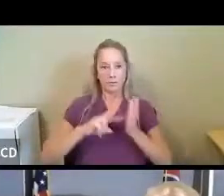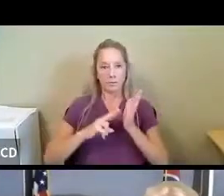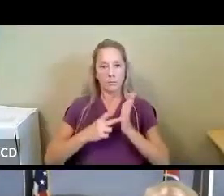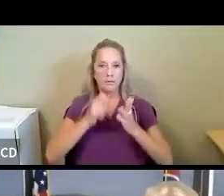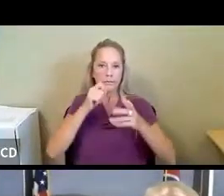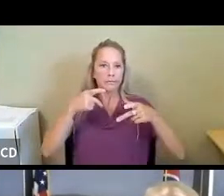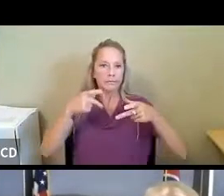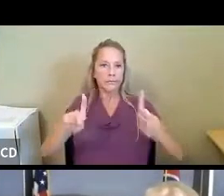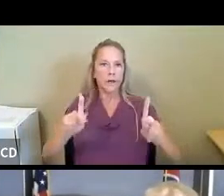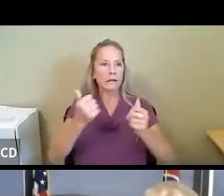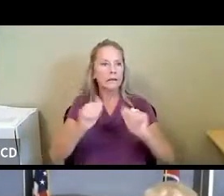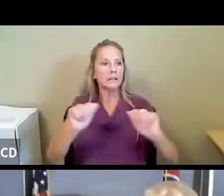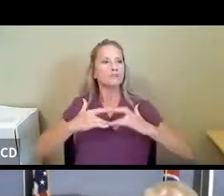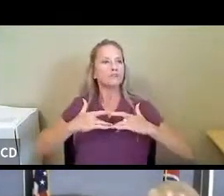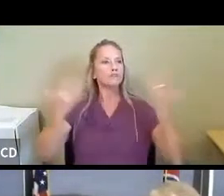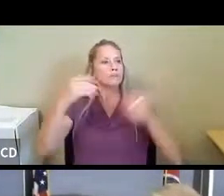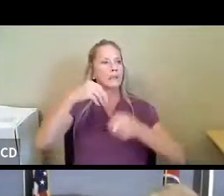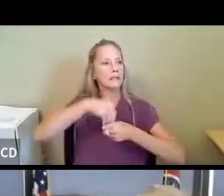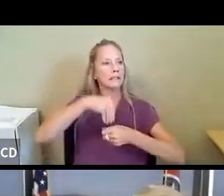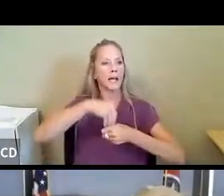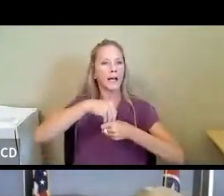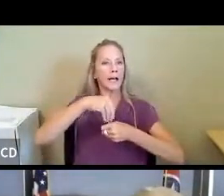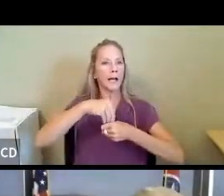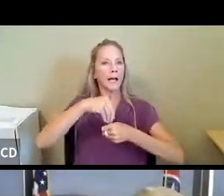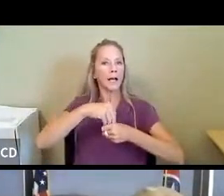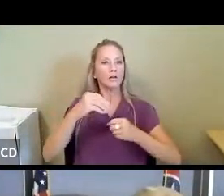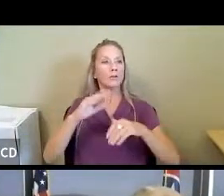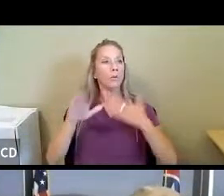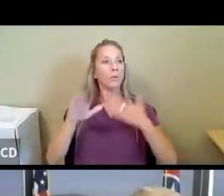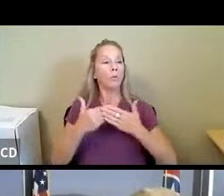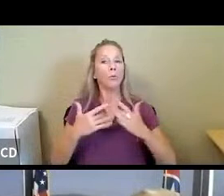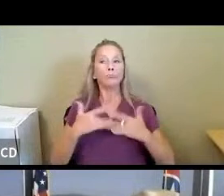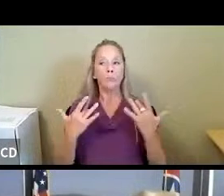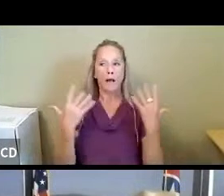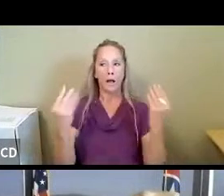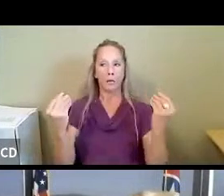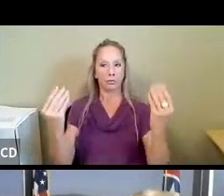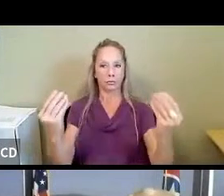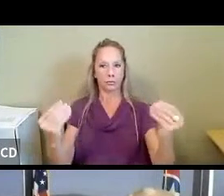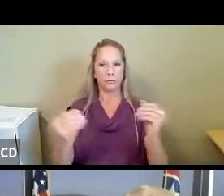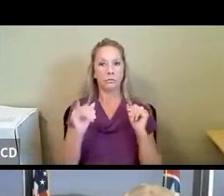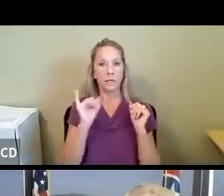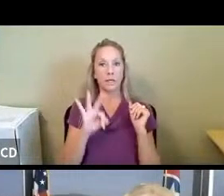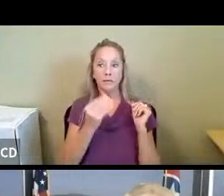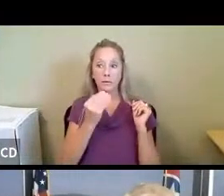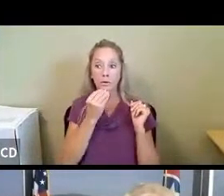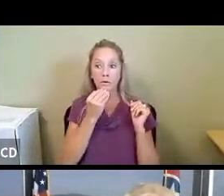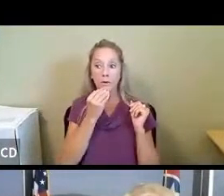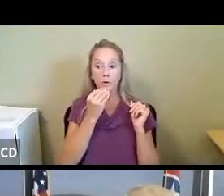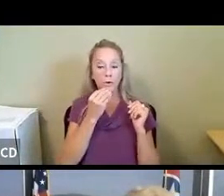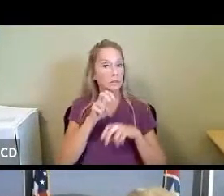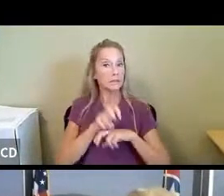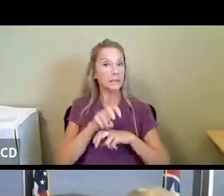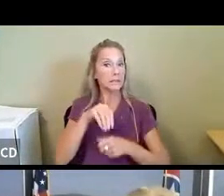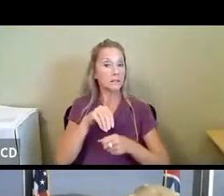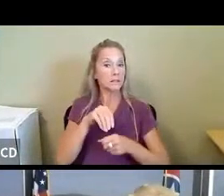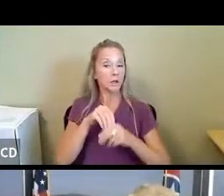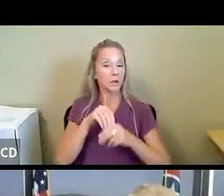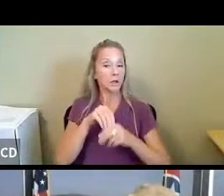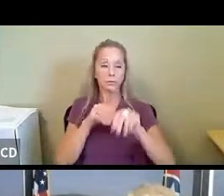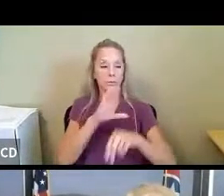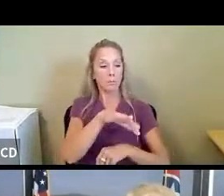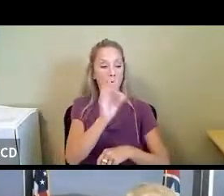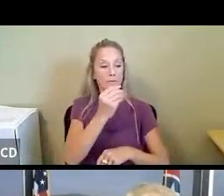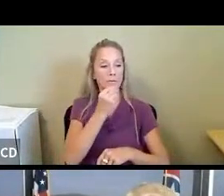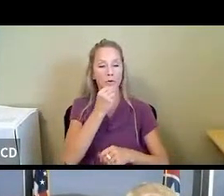pushed everything out of doors. All the food is grab and go. Students are in their dorms. They're required to stay